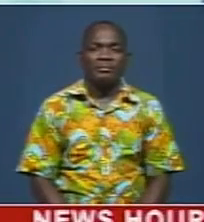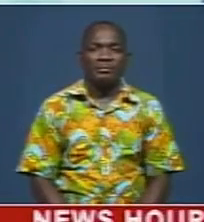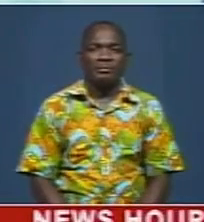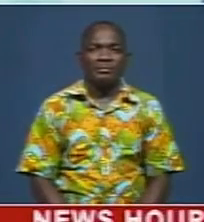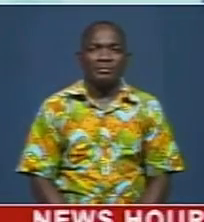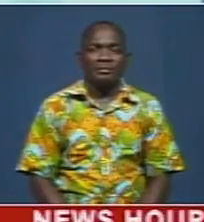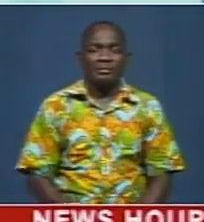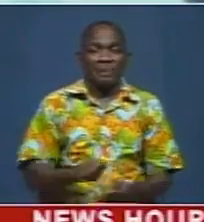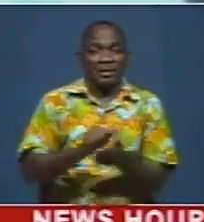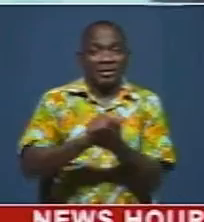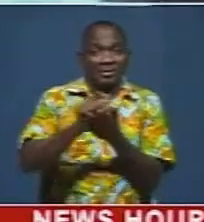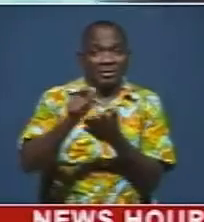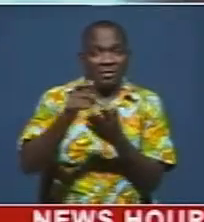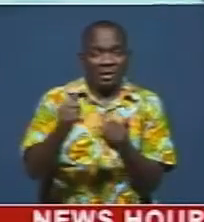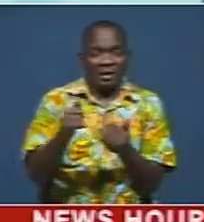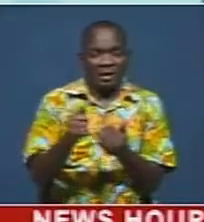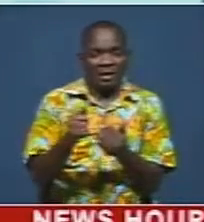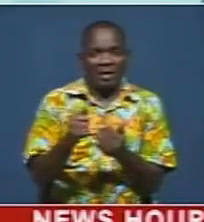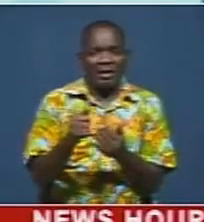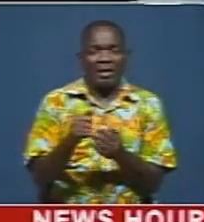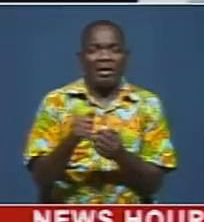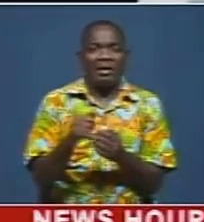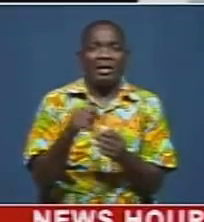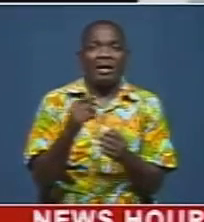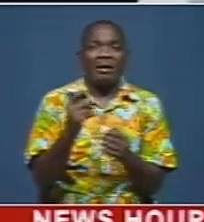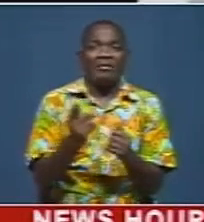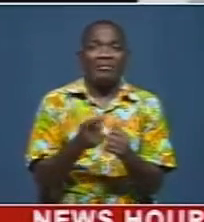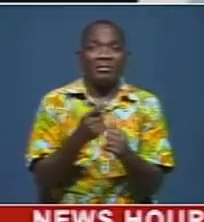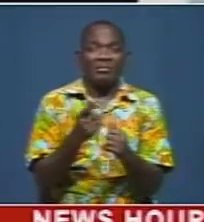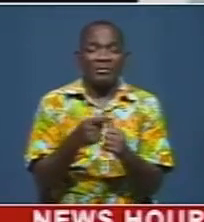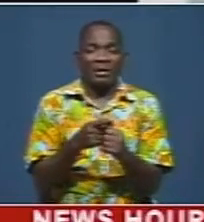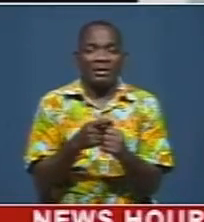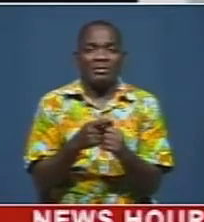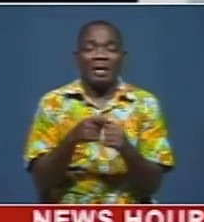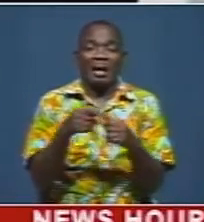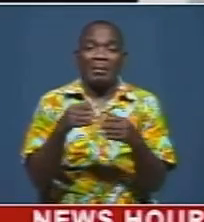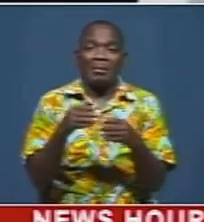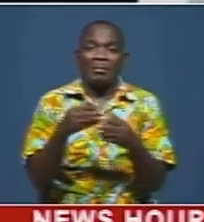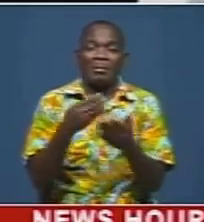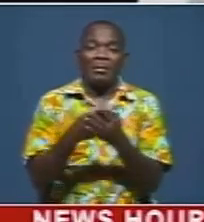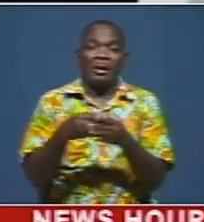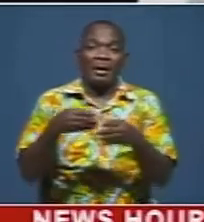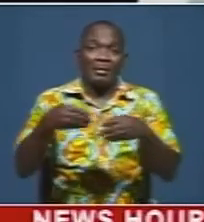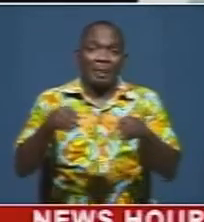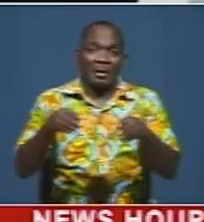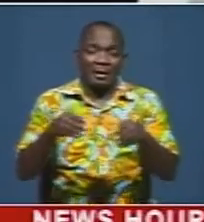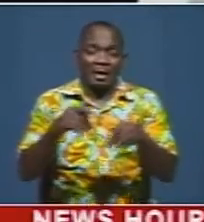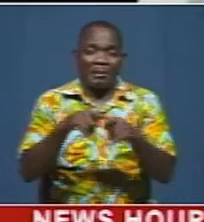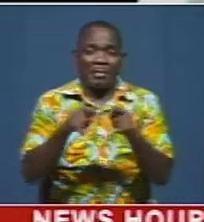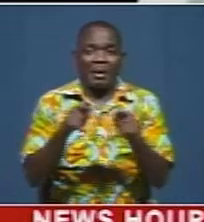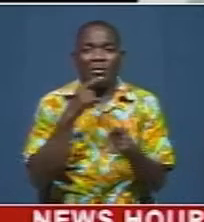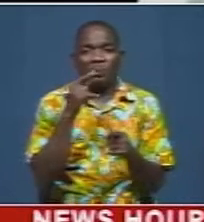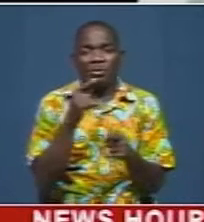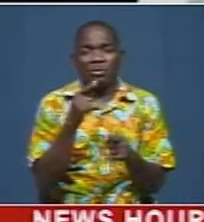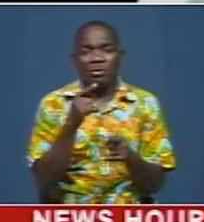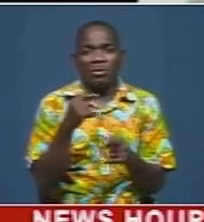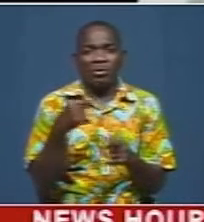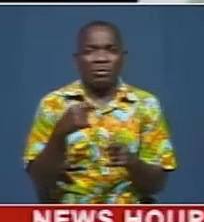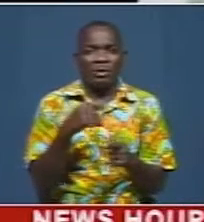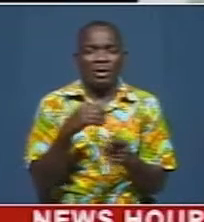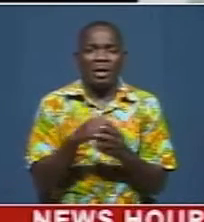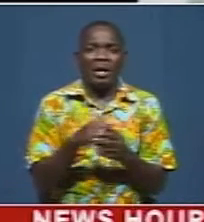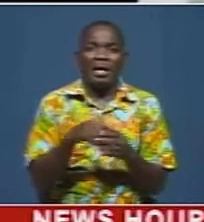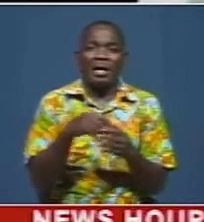This week has been a very busy week in terms of trading activities on the market. But unfortunately, we've been experiencing downward